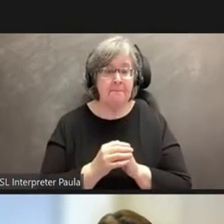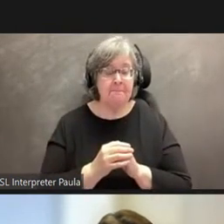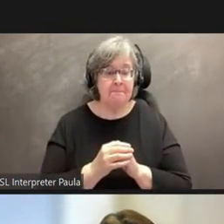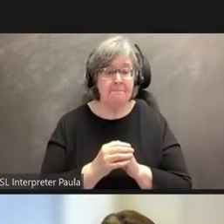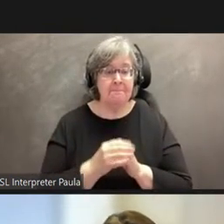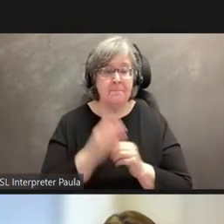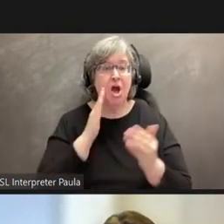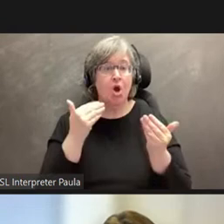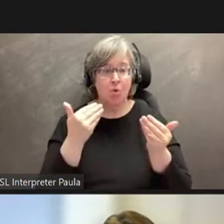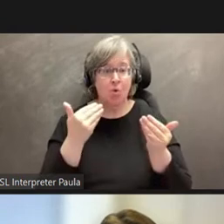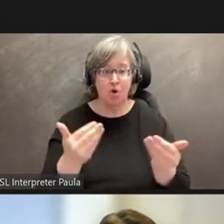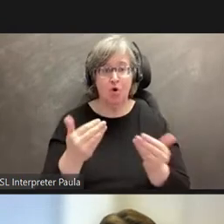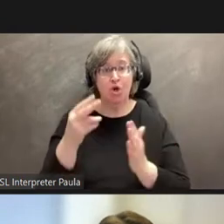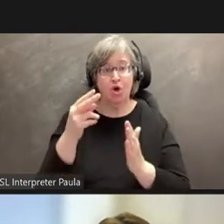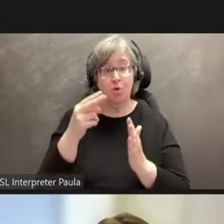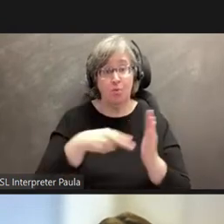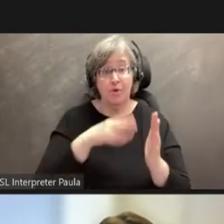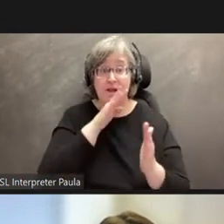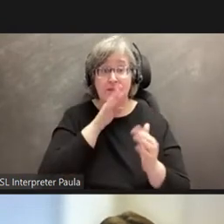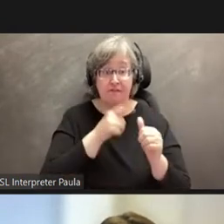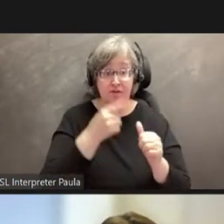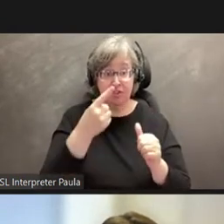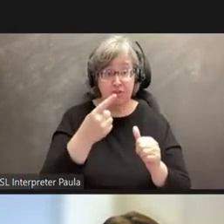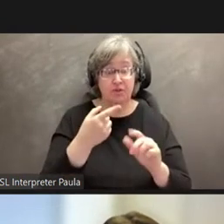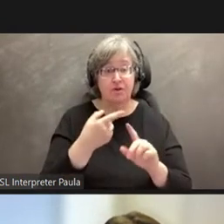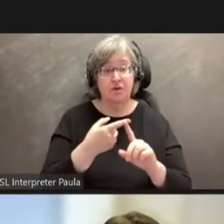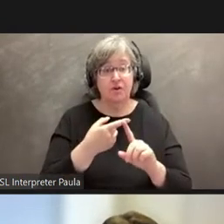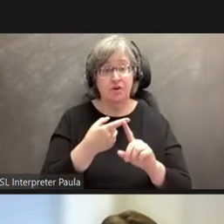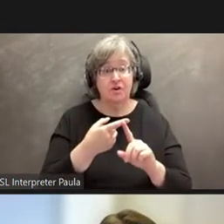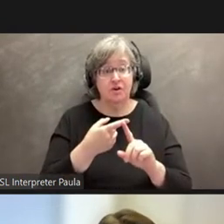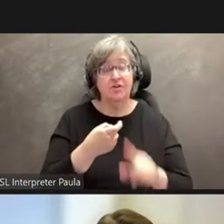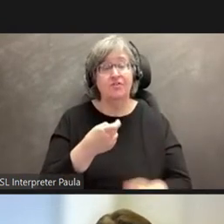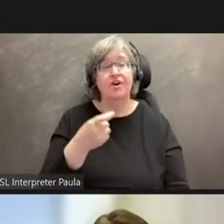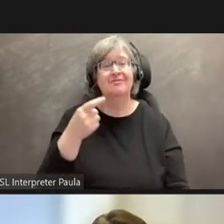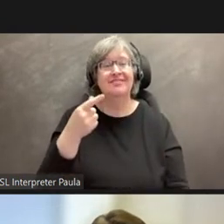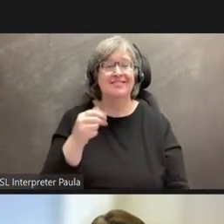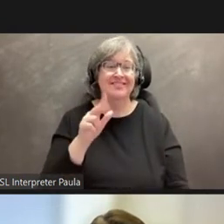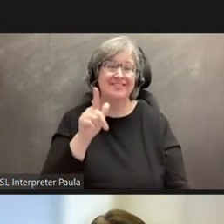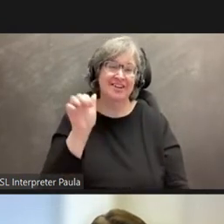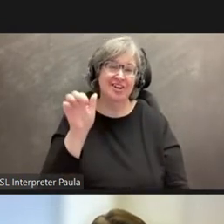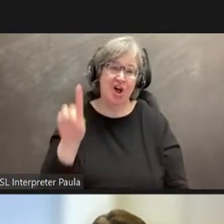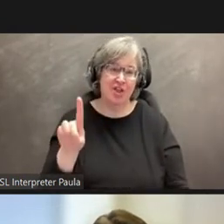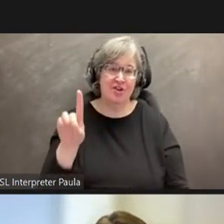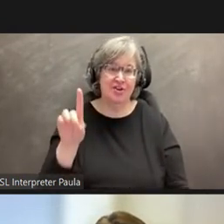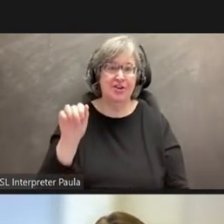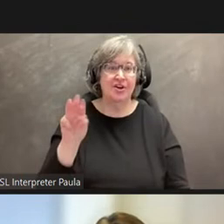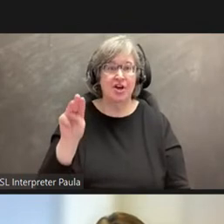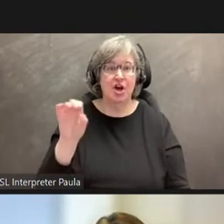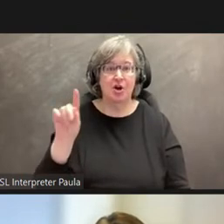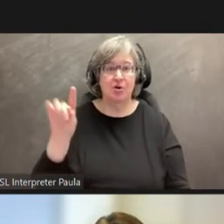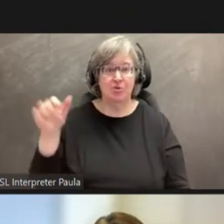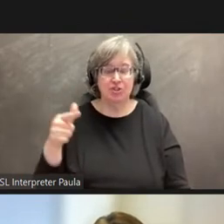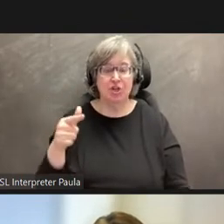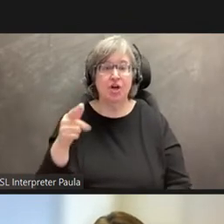I'll go ahead and read the first one from Garland Armstrong. His public comment was,